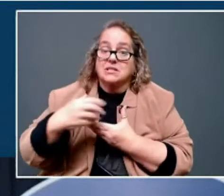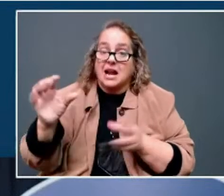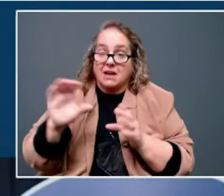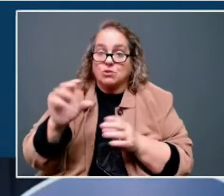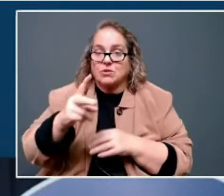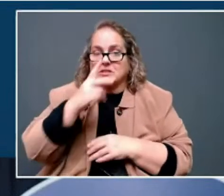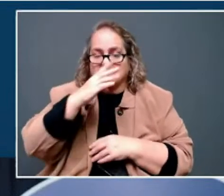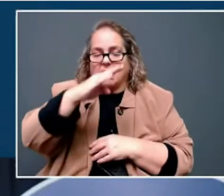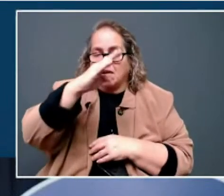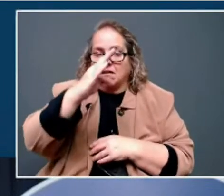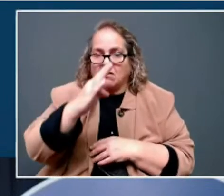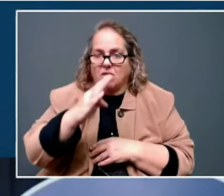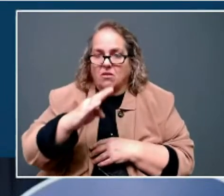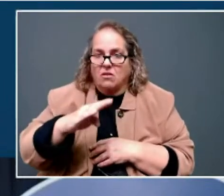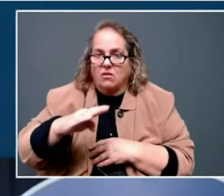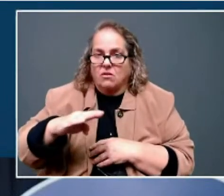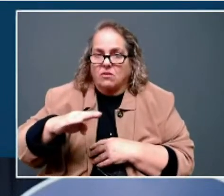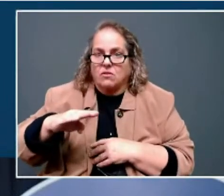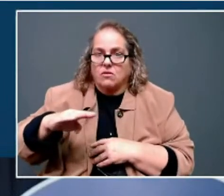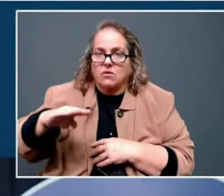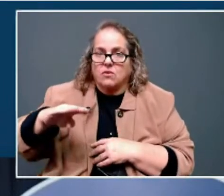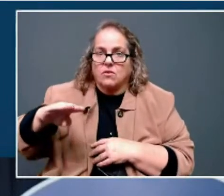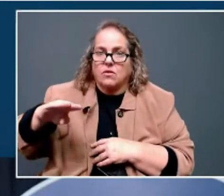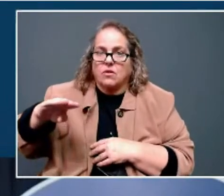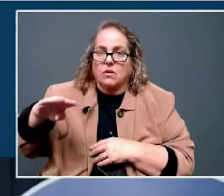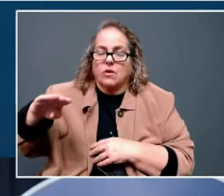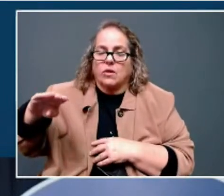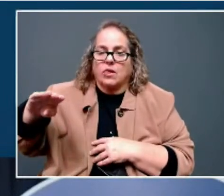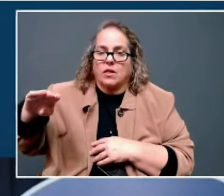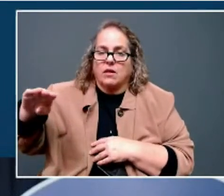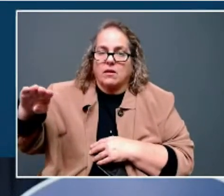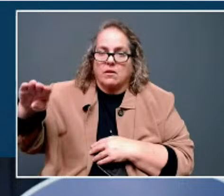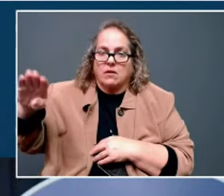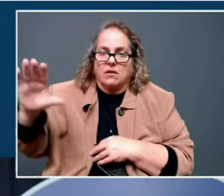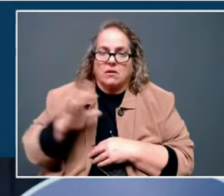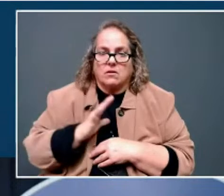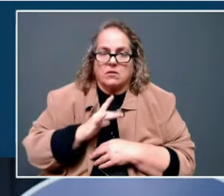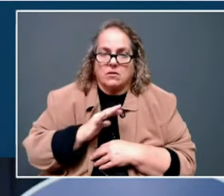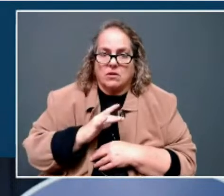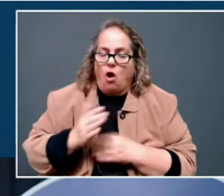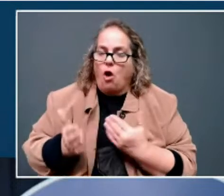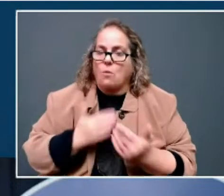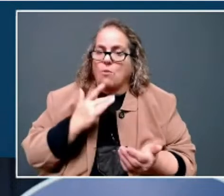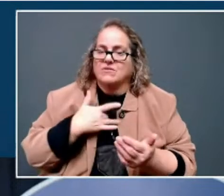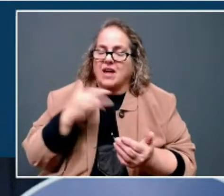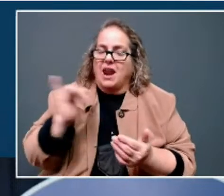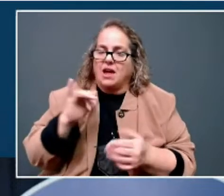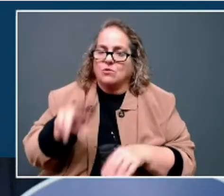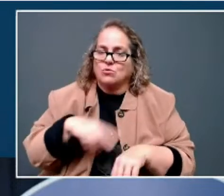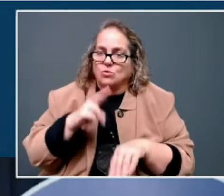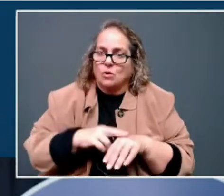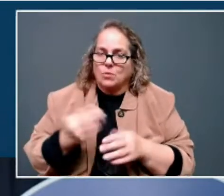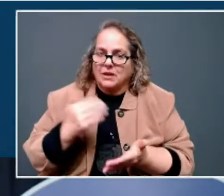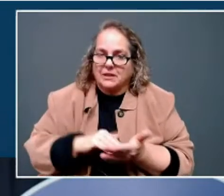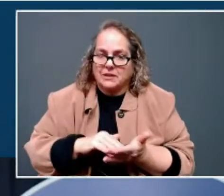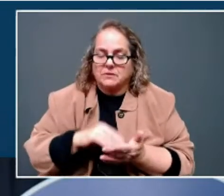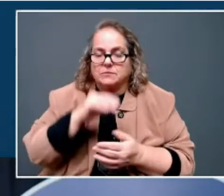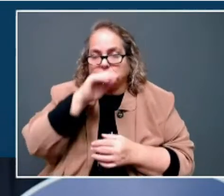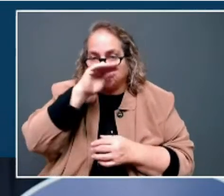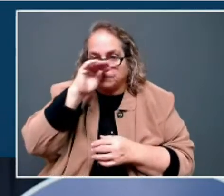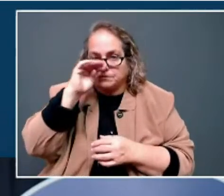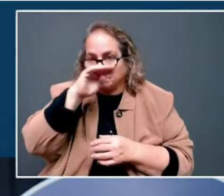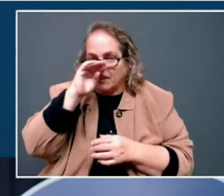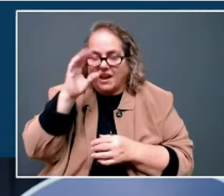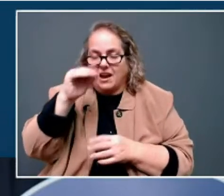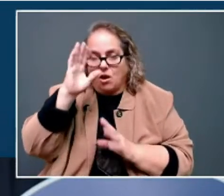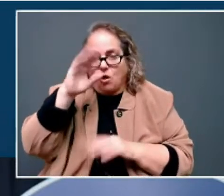summer period of relative normalcy. I'm sure we all remember that fondly. It almost felt like we were getting normal again, and a hope that the pandemic